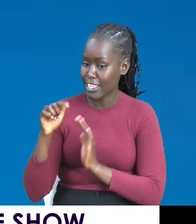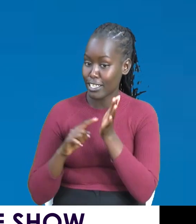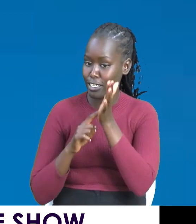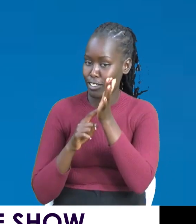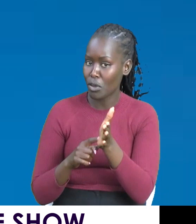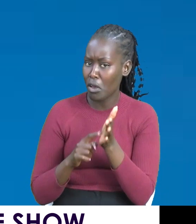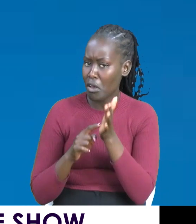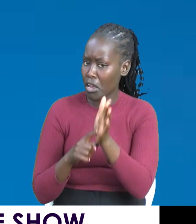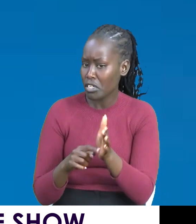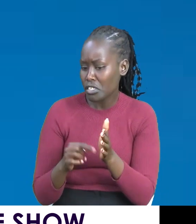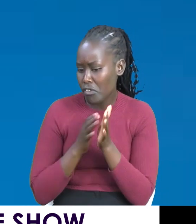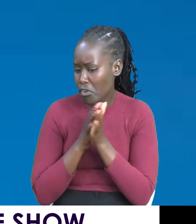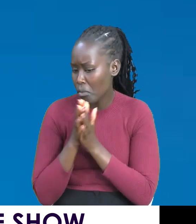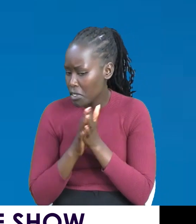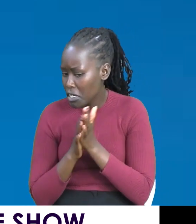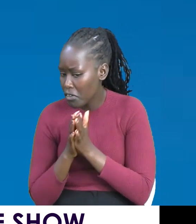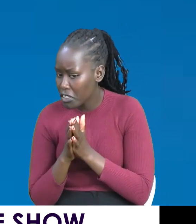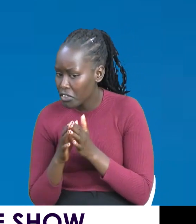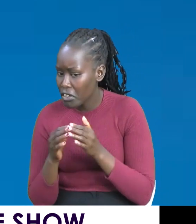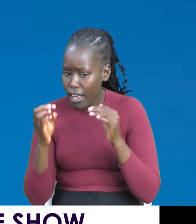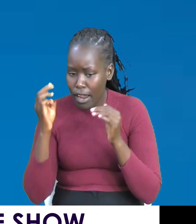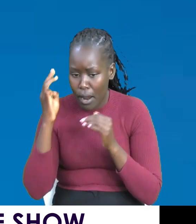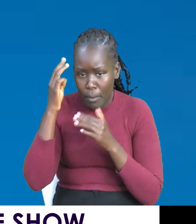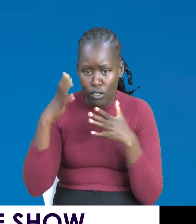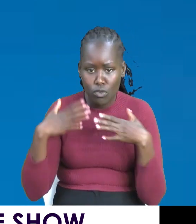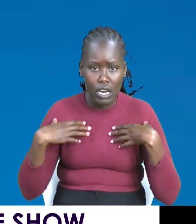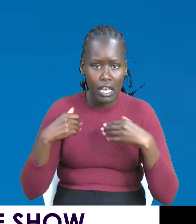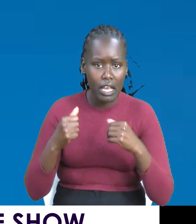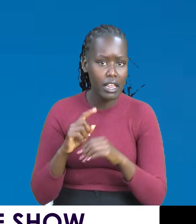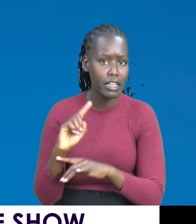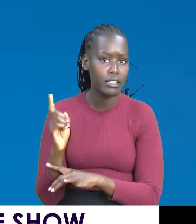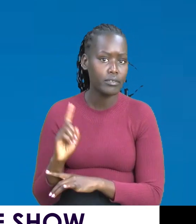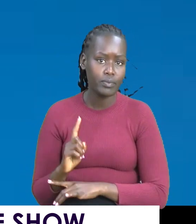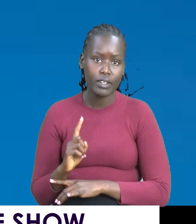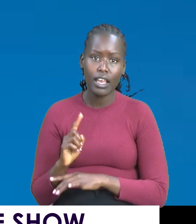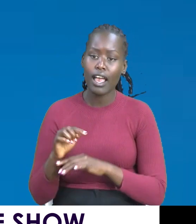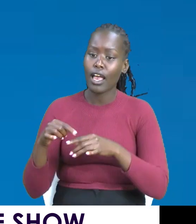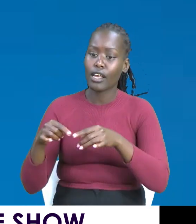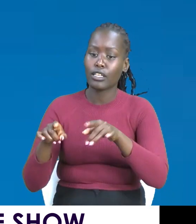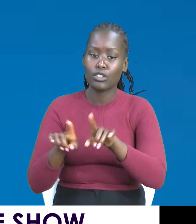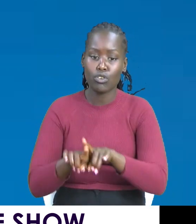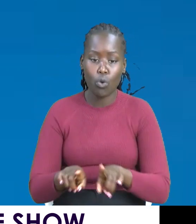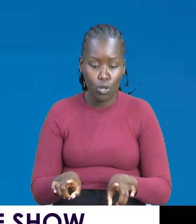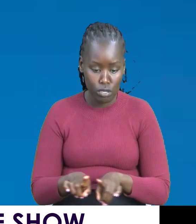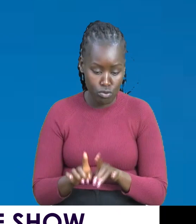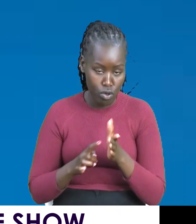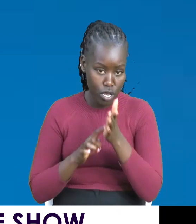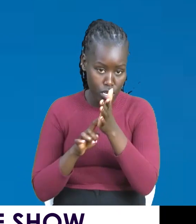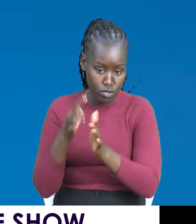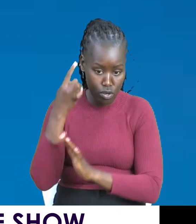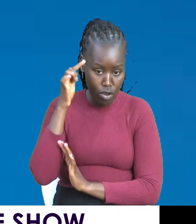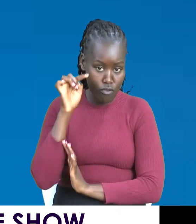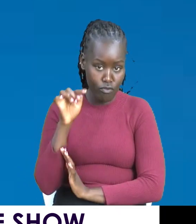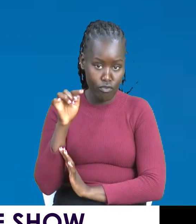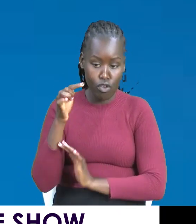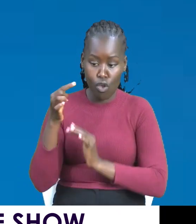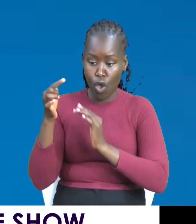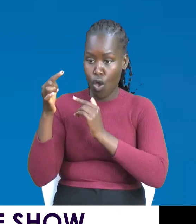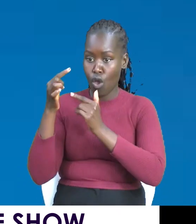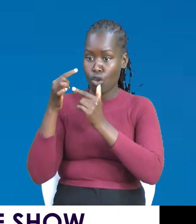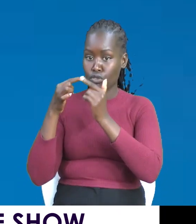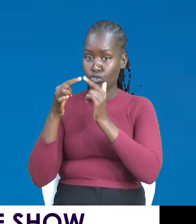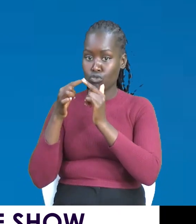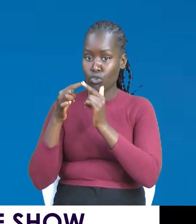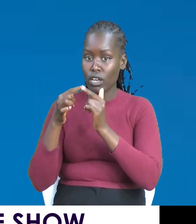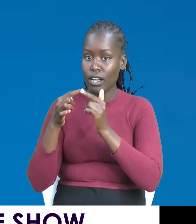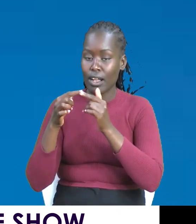just for motivation and mental health. This is also a show for you to come in and